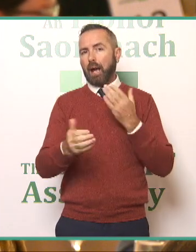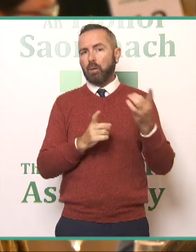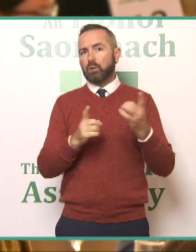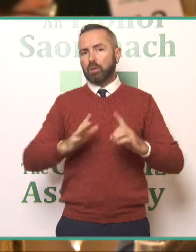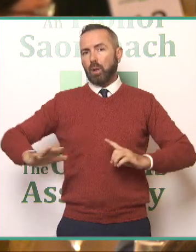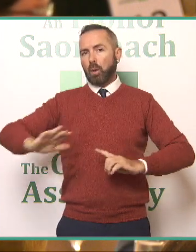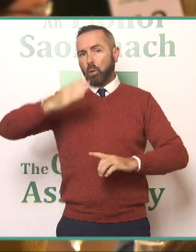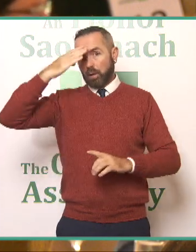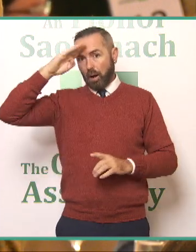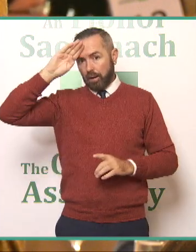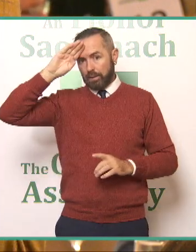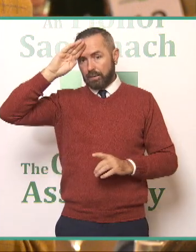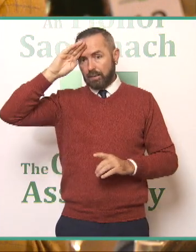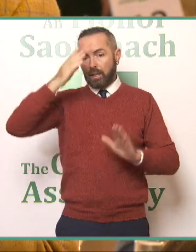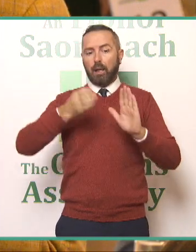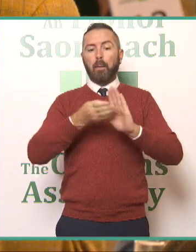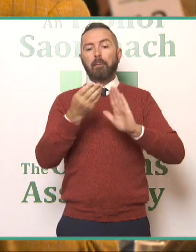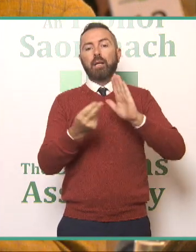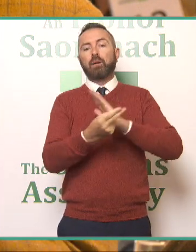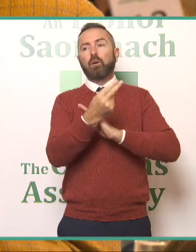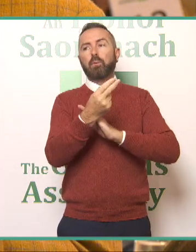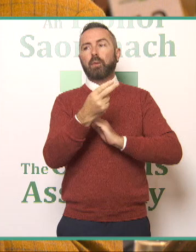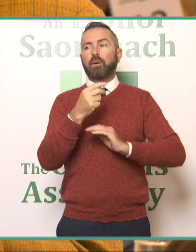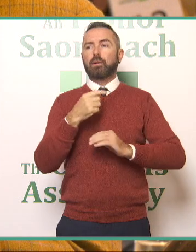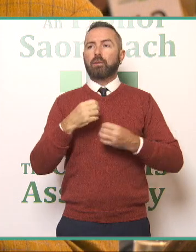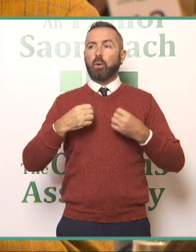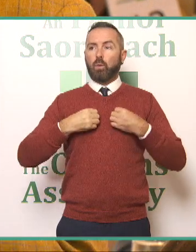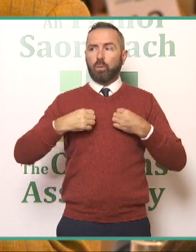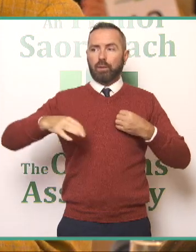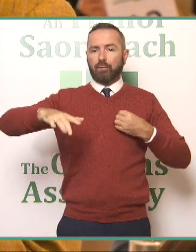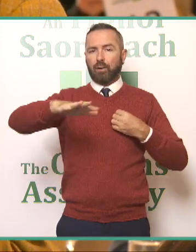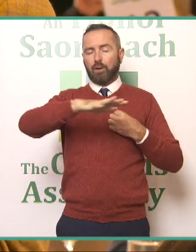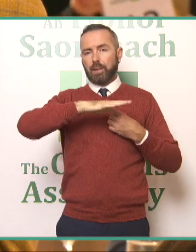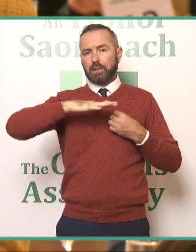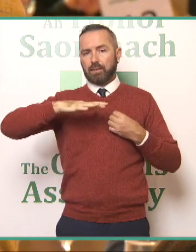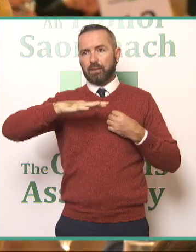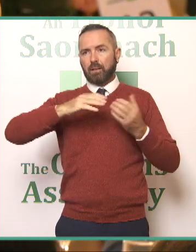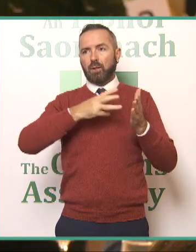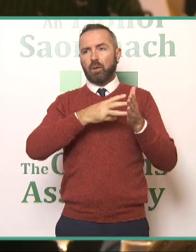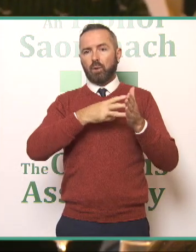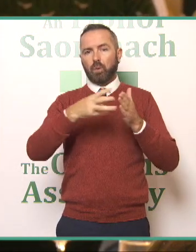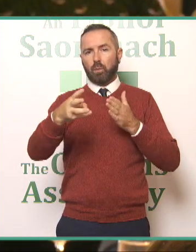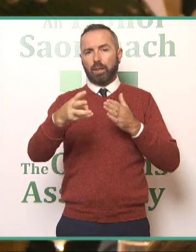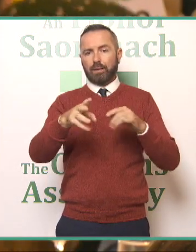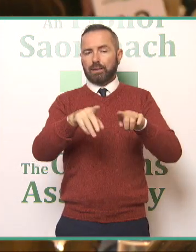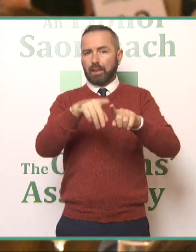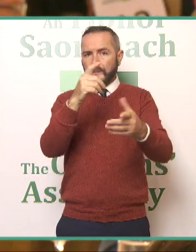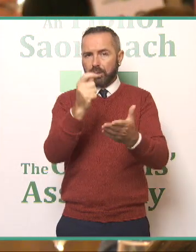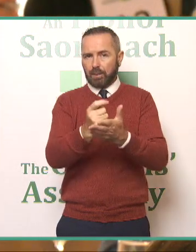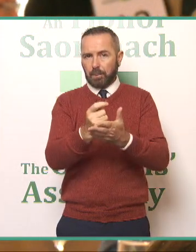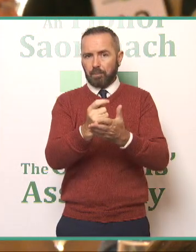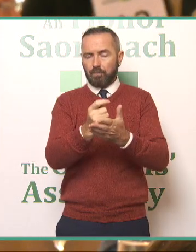Ireland build up its environment while all the time